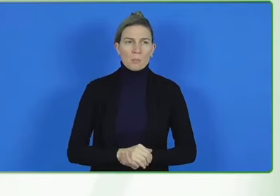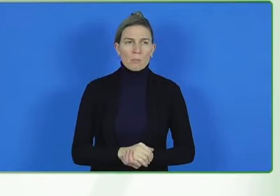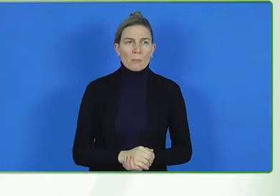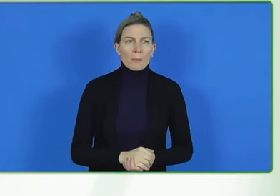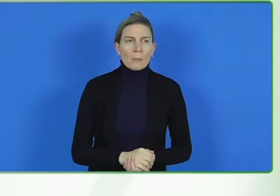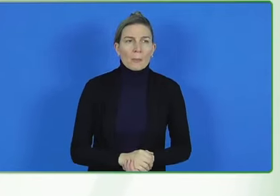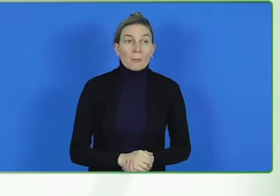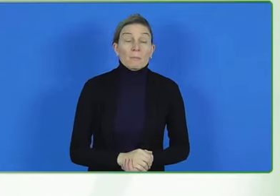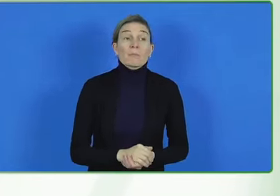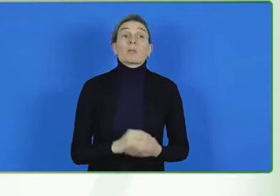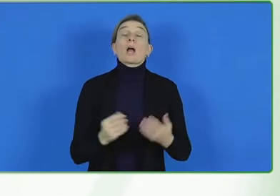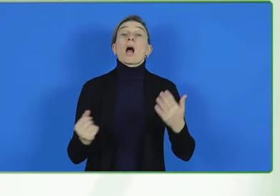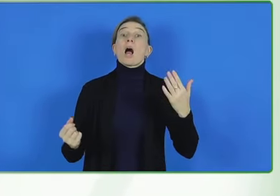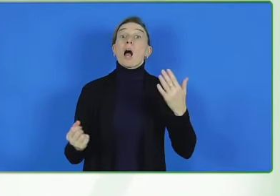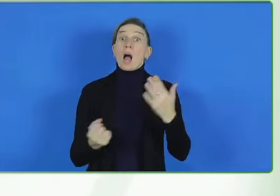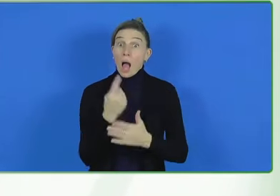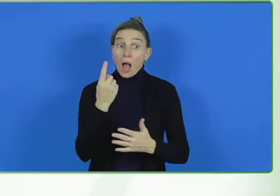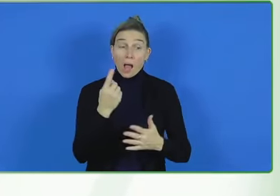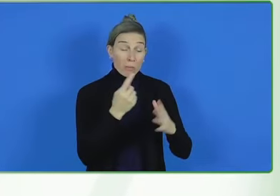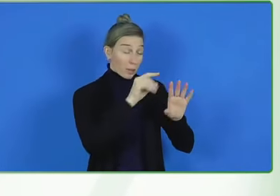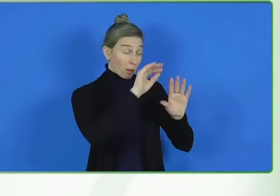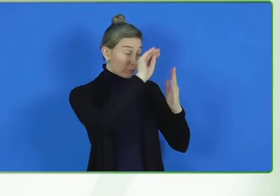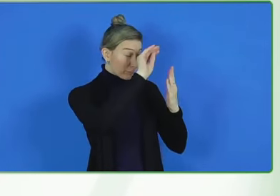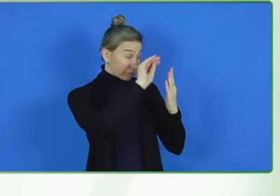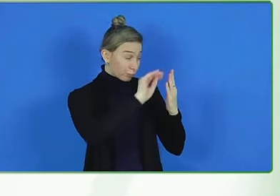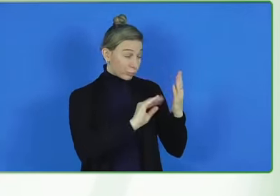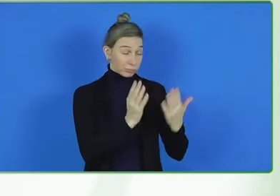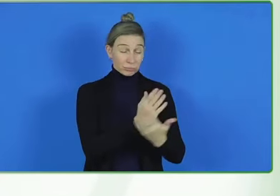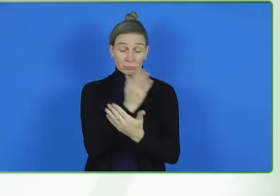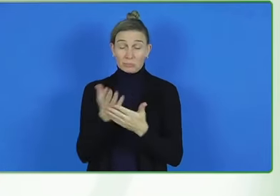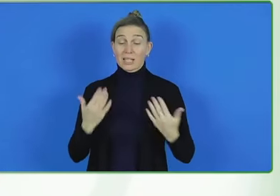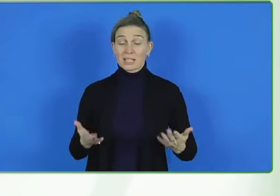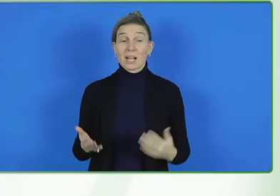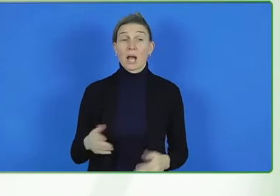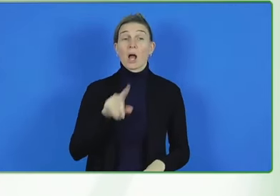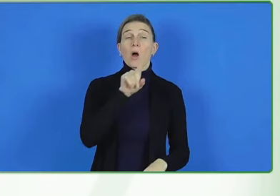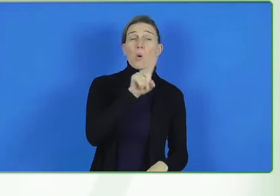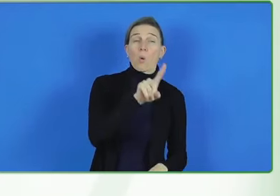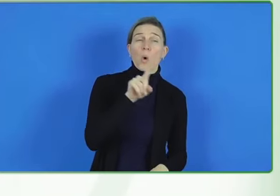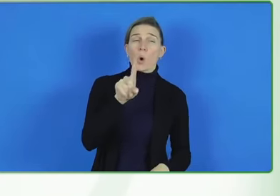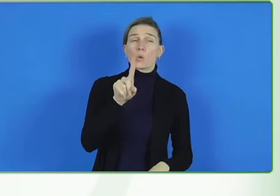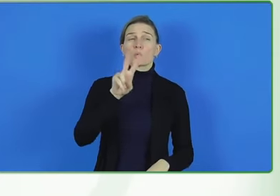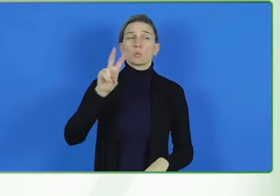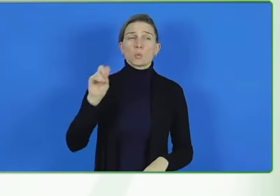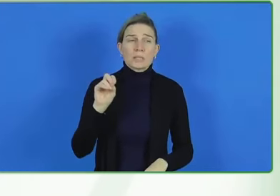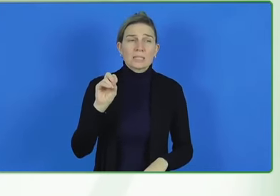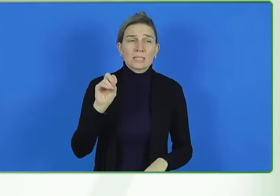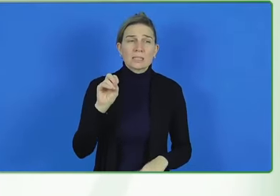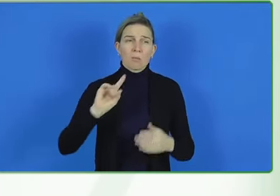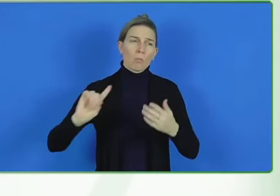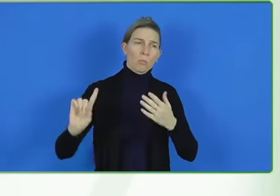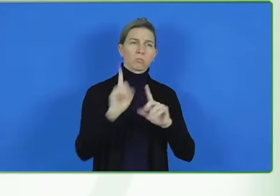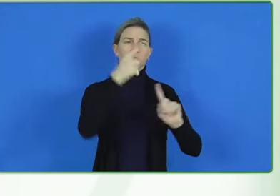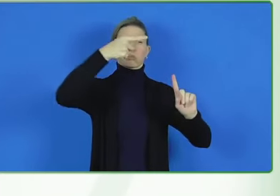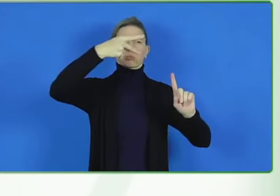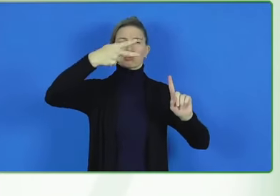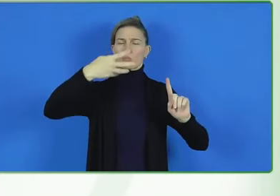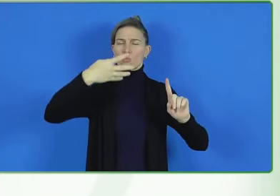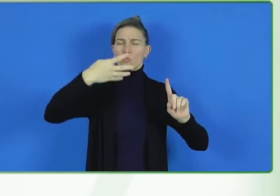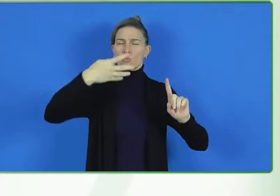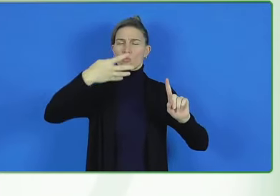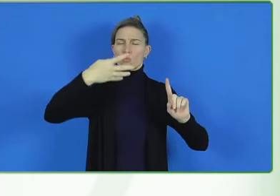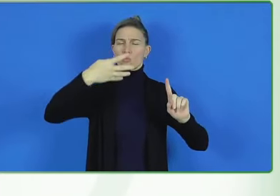120 initiatives in 13 priority areas, which will be done by